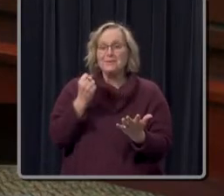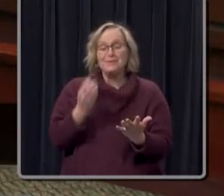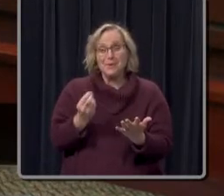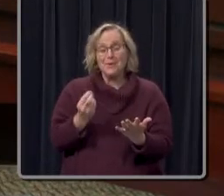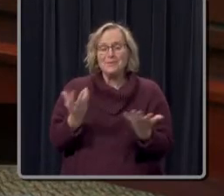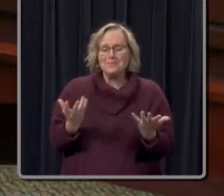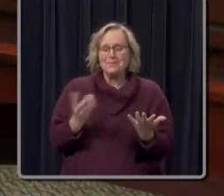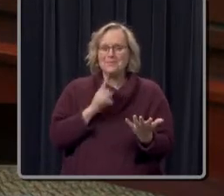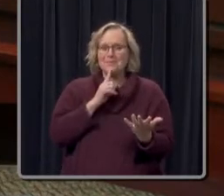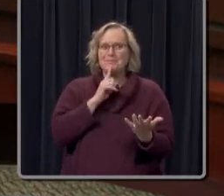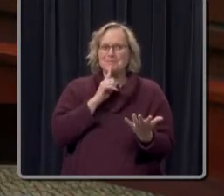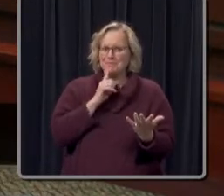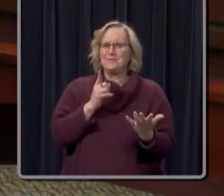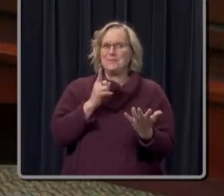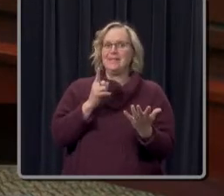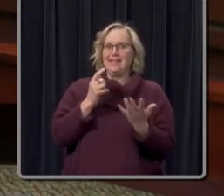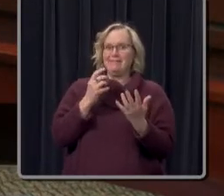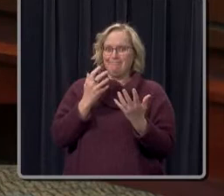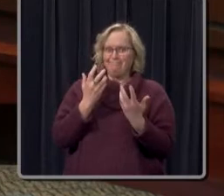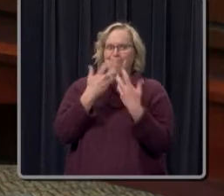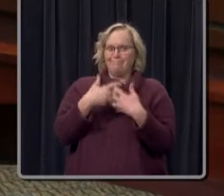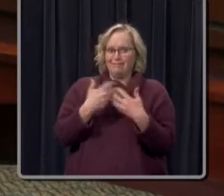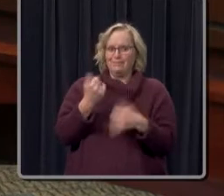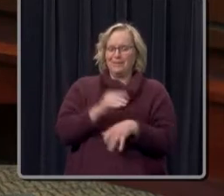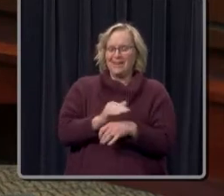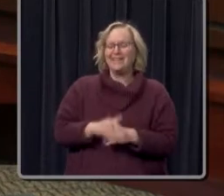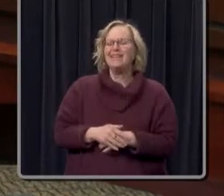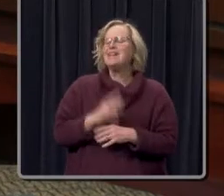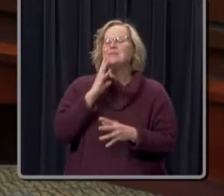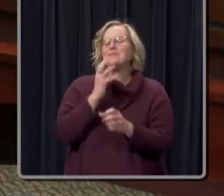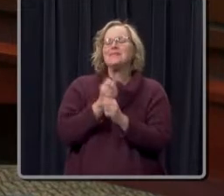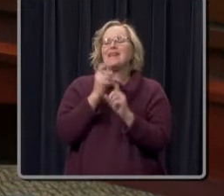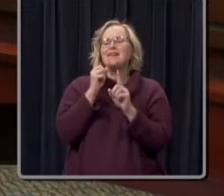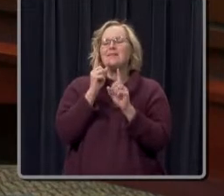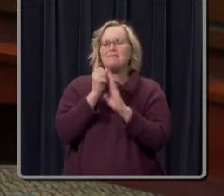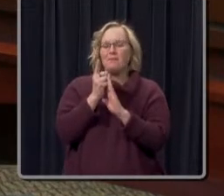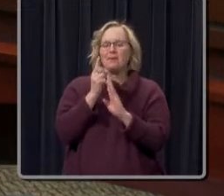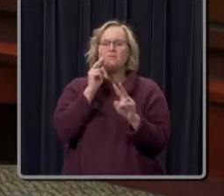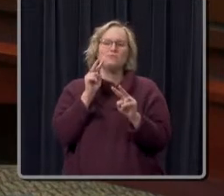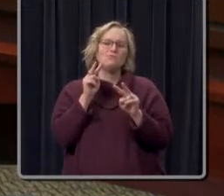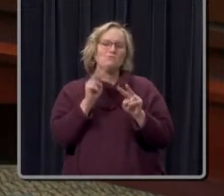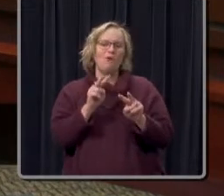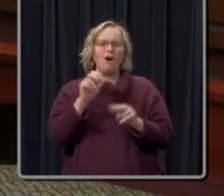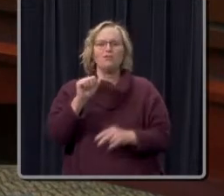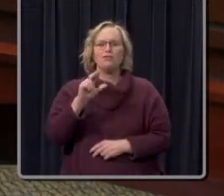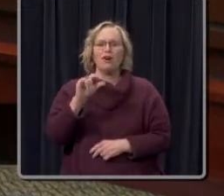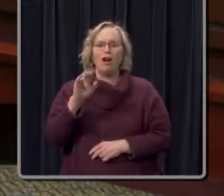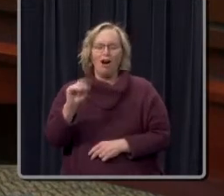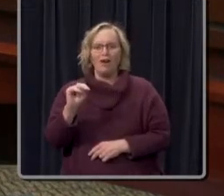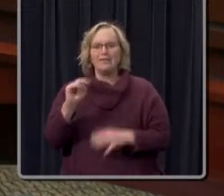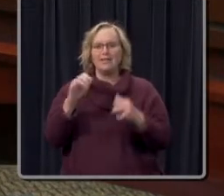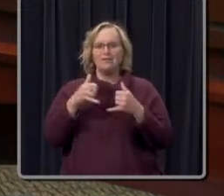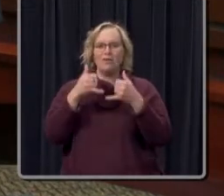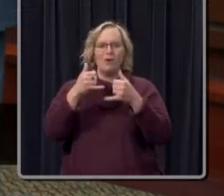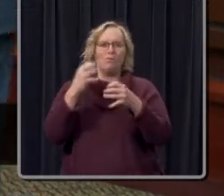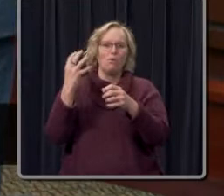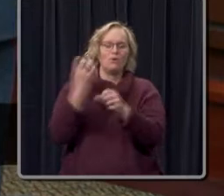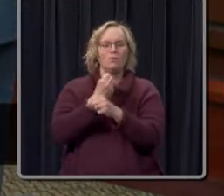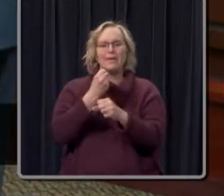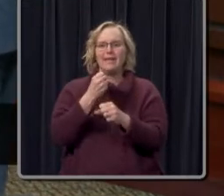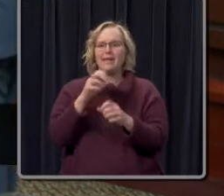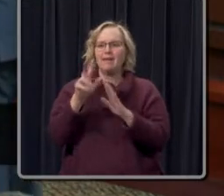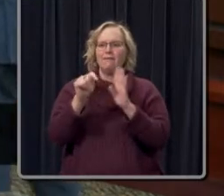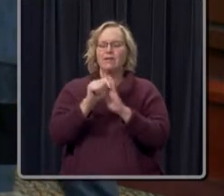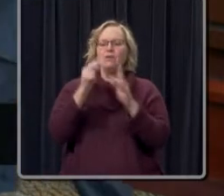So really with it tonight. Let's just take a moment to watch Austin's award-winning video titled Affected